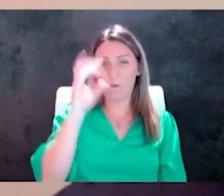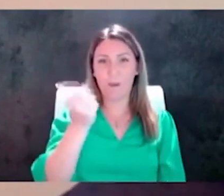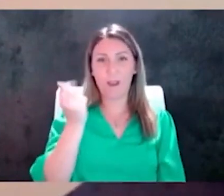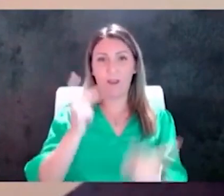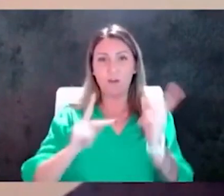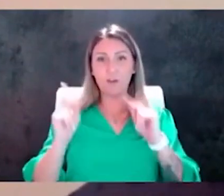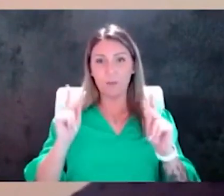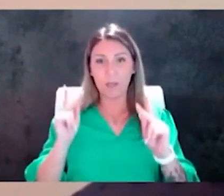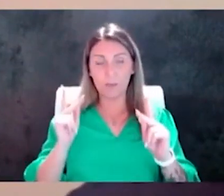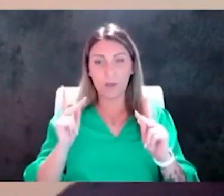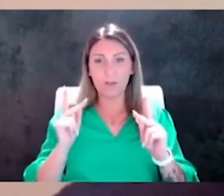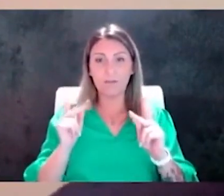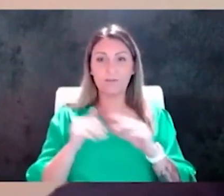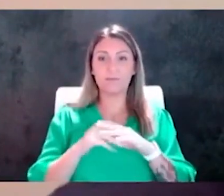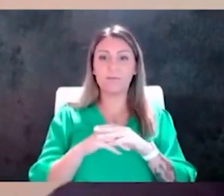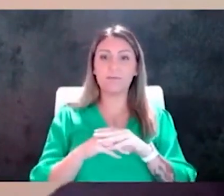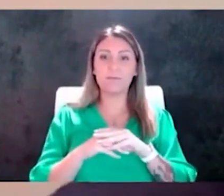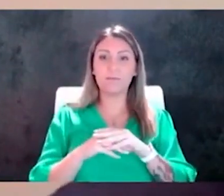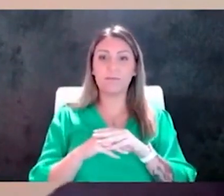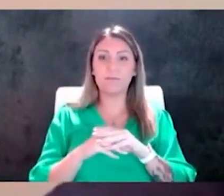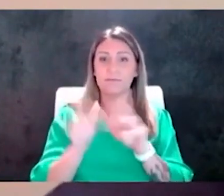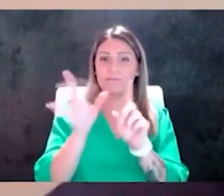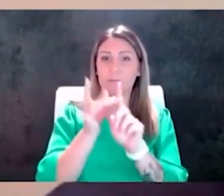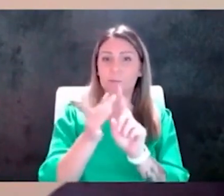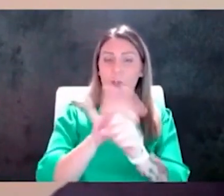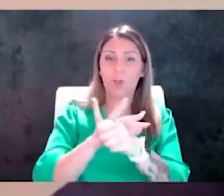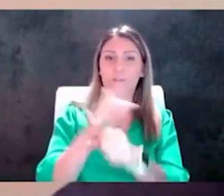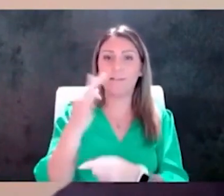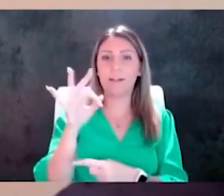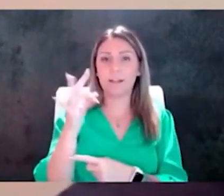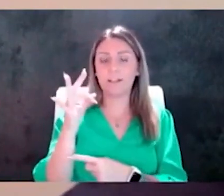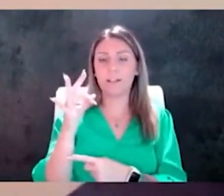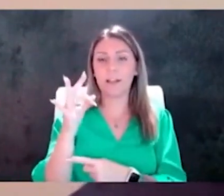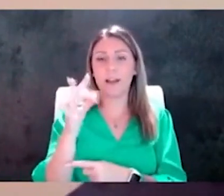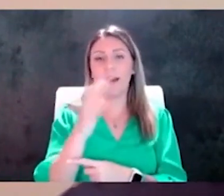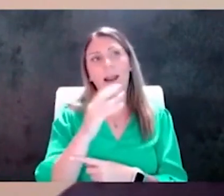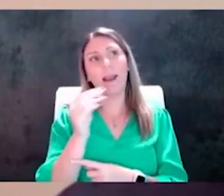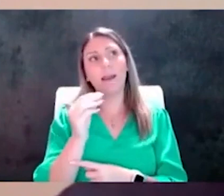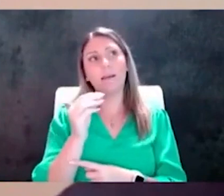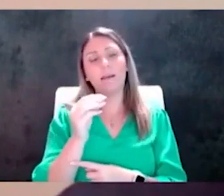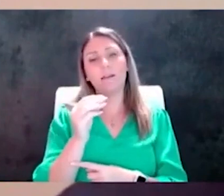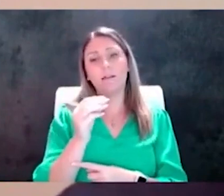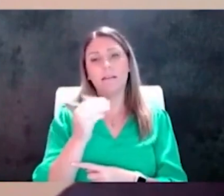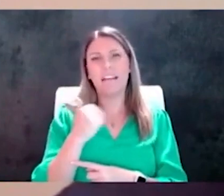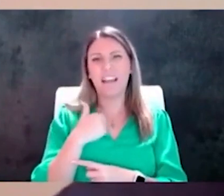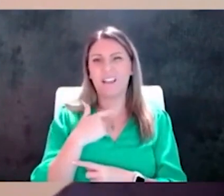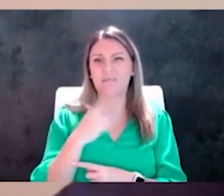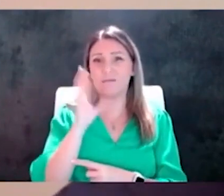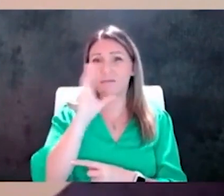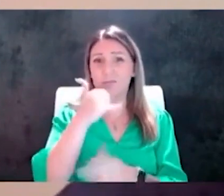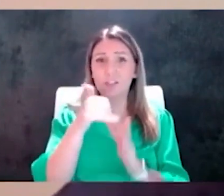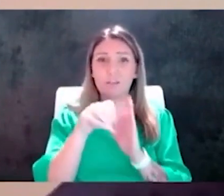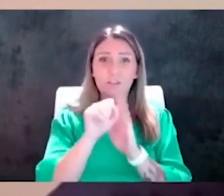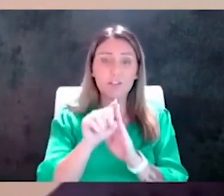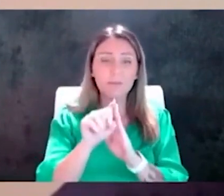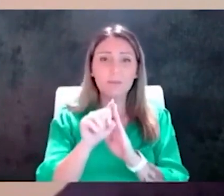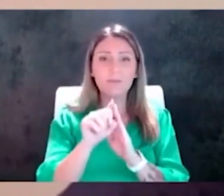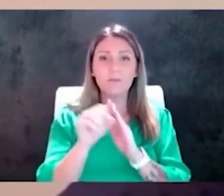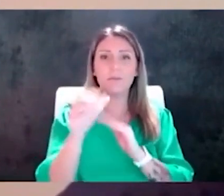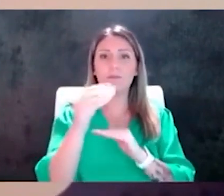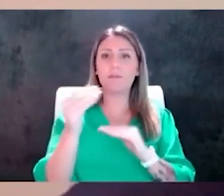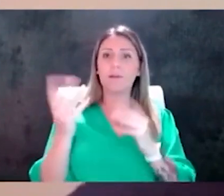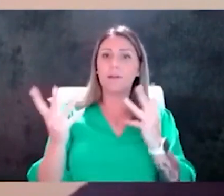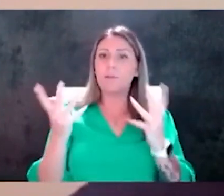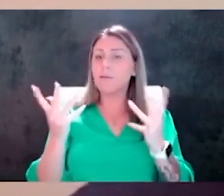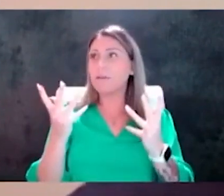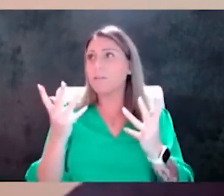who contracted COVID-19 and who are having strange symptoms and maybe feel like they're making it